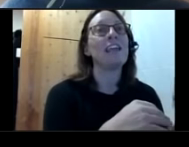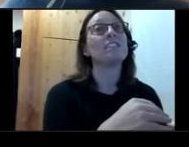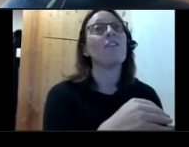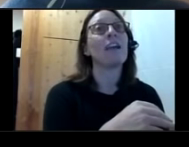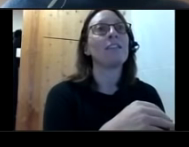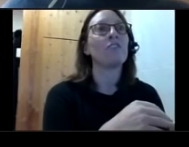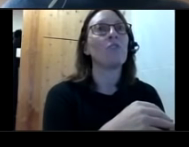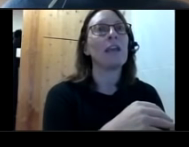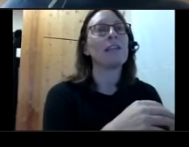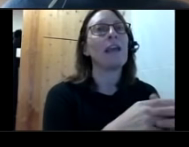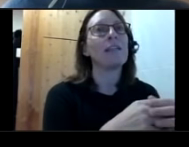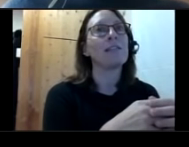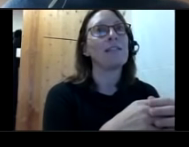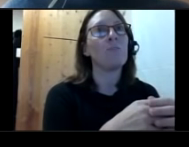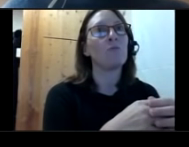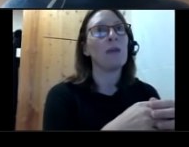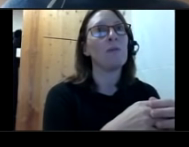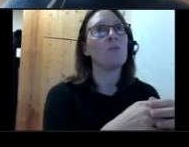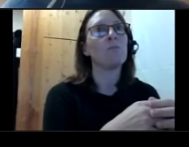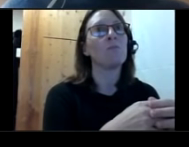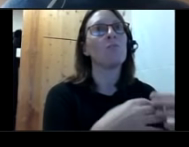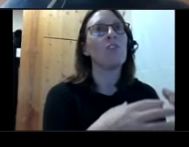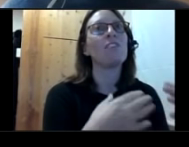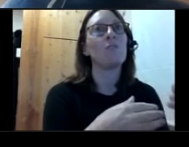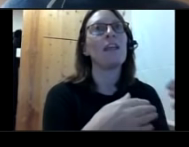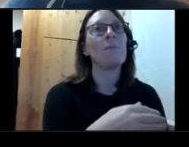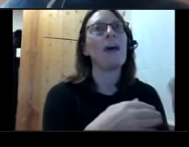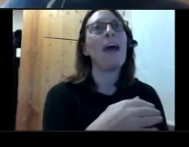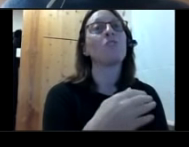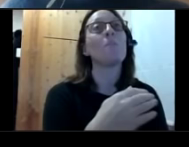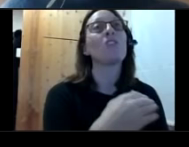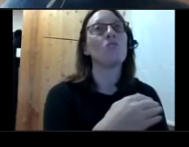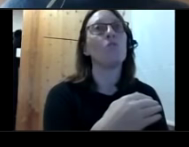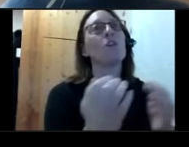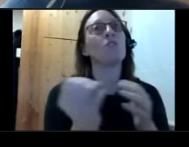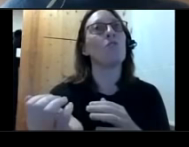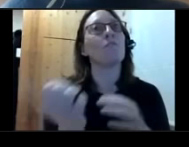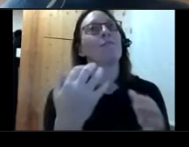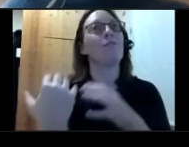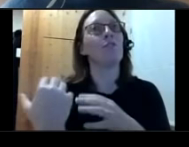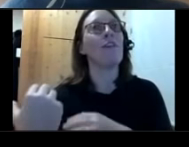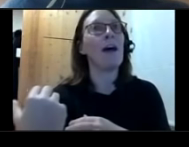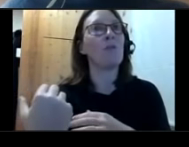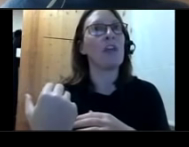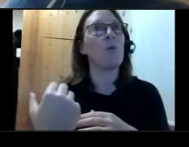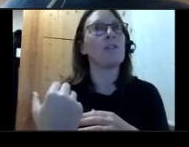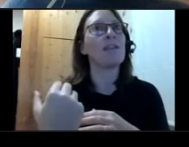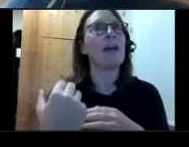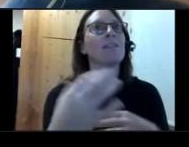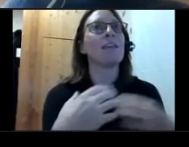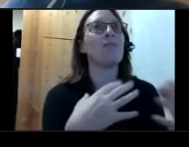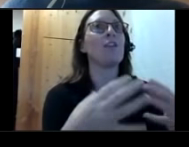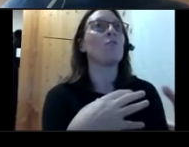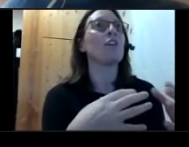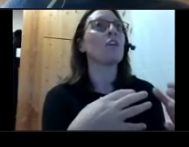isn't indirectly discriminating against disabled people. So this is really about how to make sure you're not falling foul of the Equality